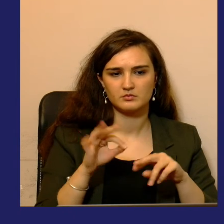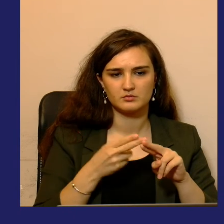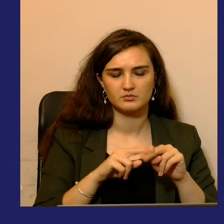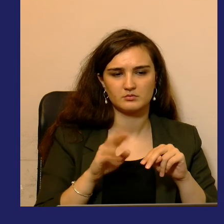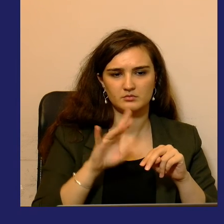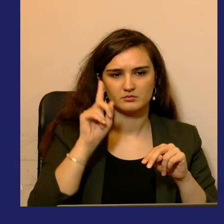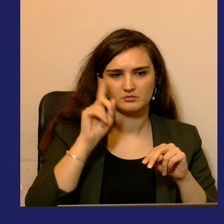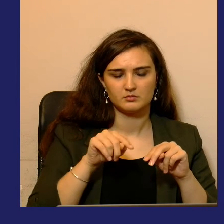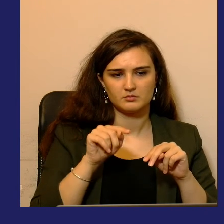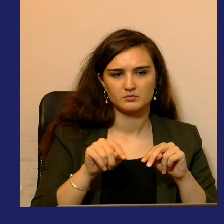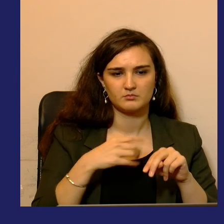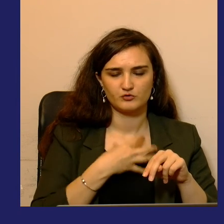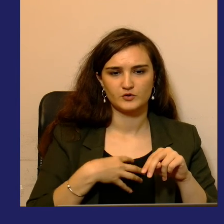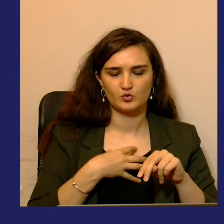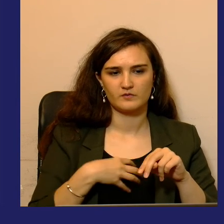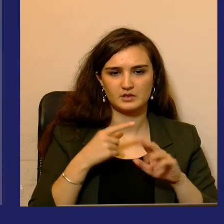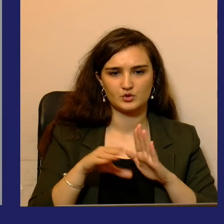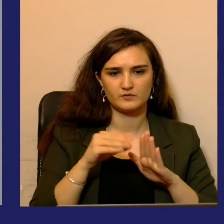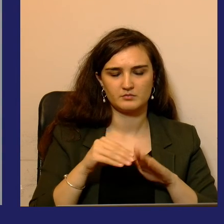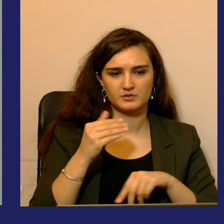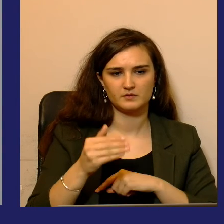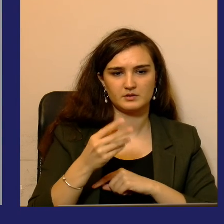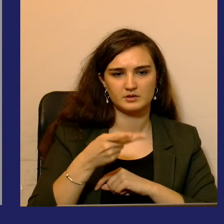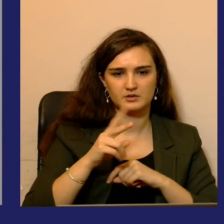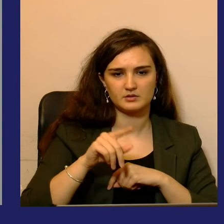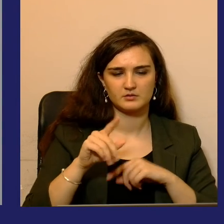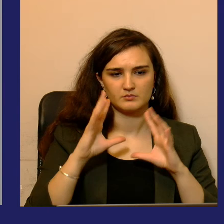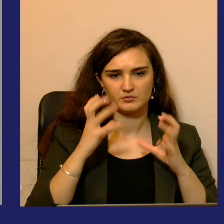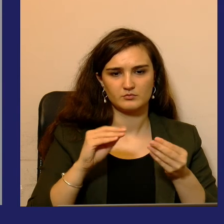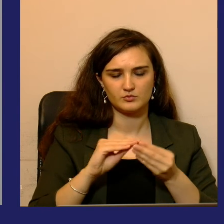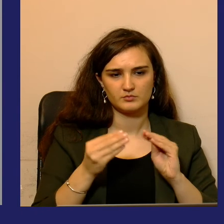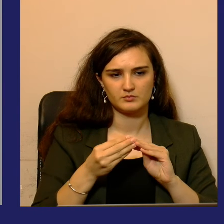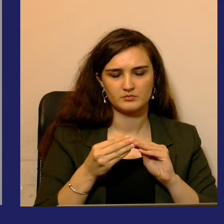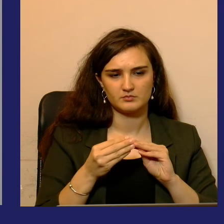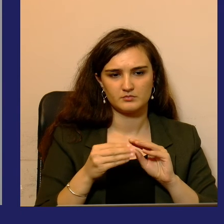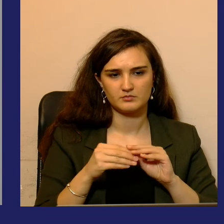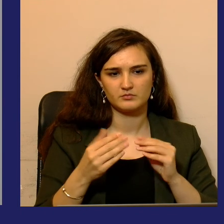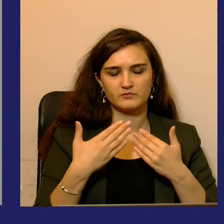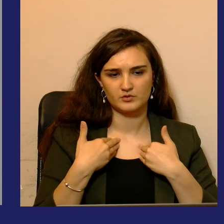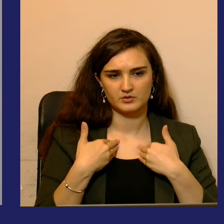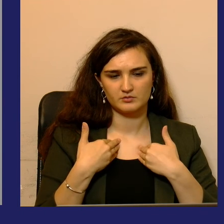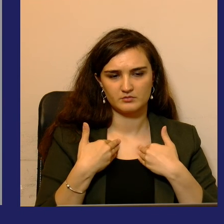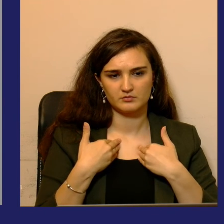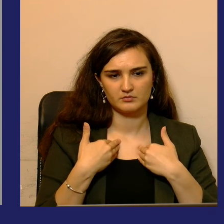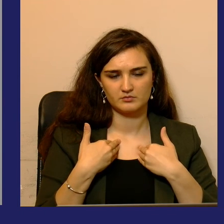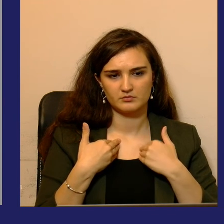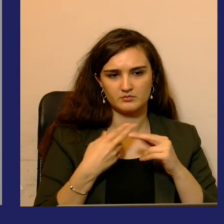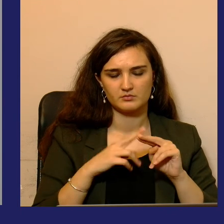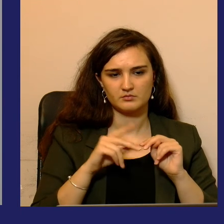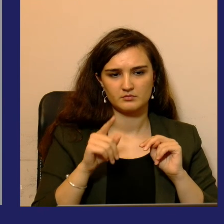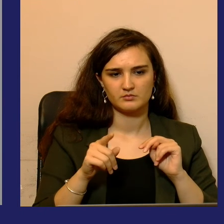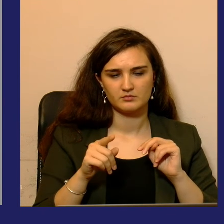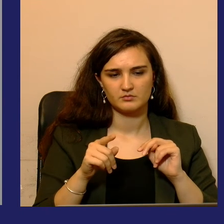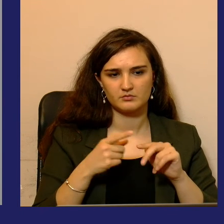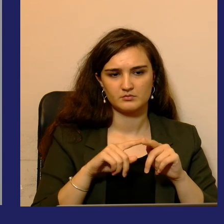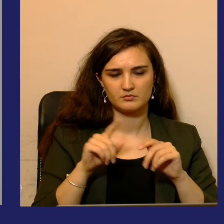known 2 months prior to the elections, which is a serious problem for us. The purpose and the